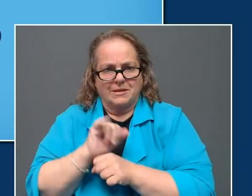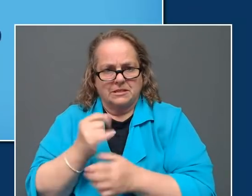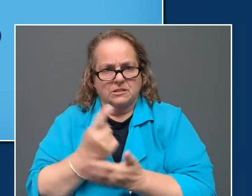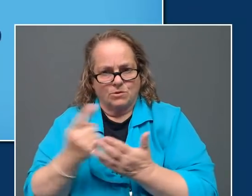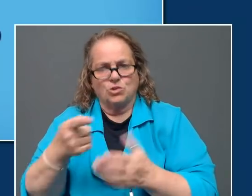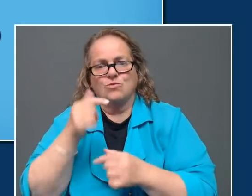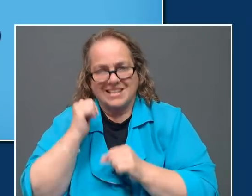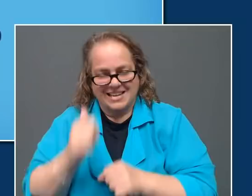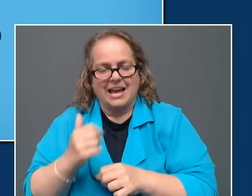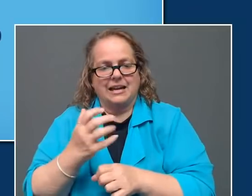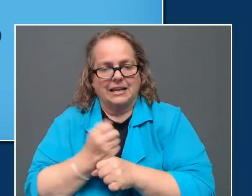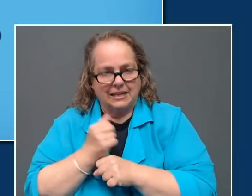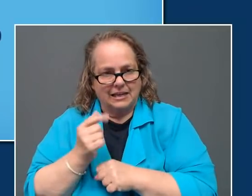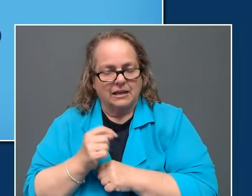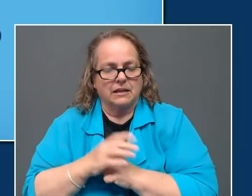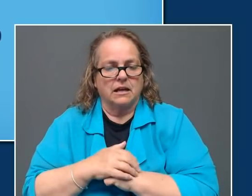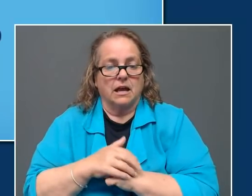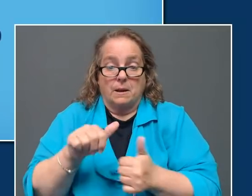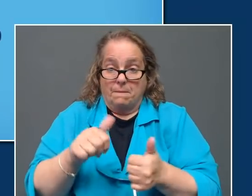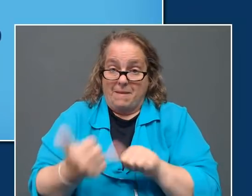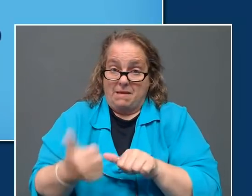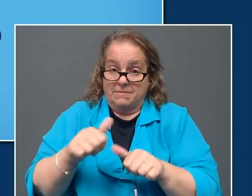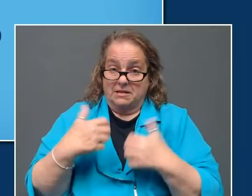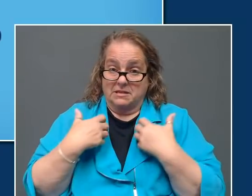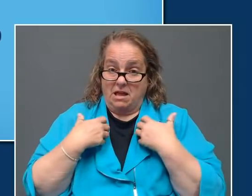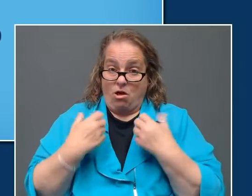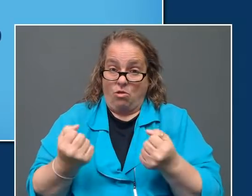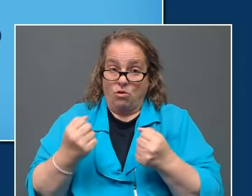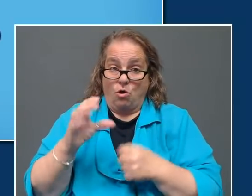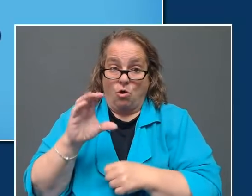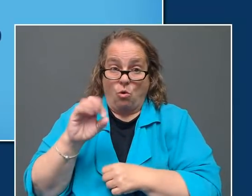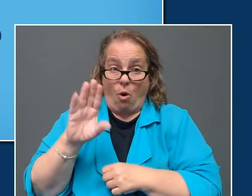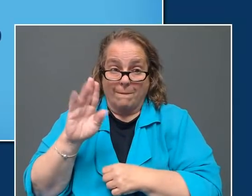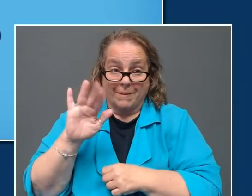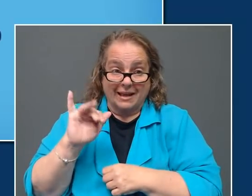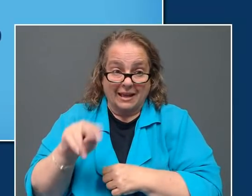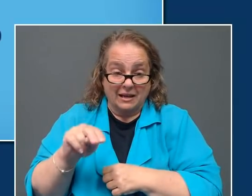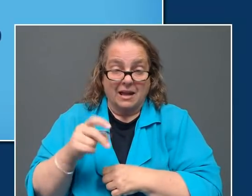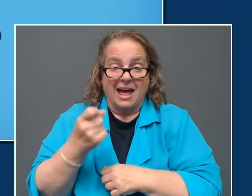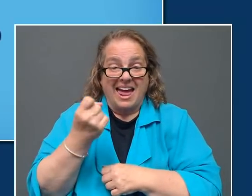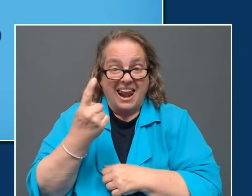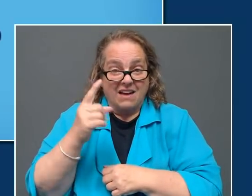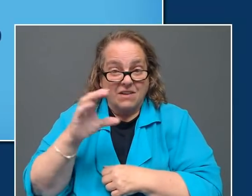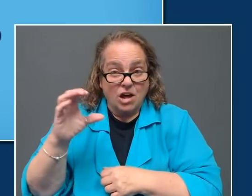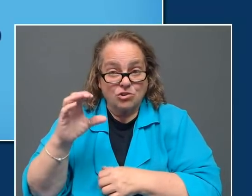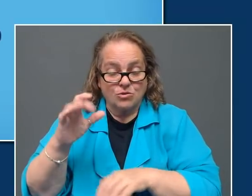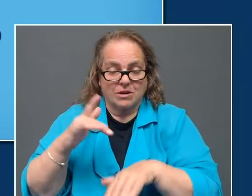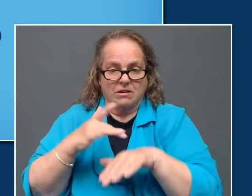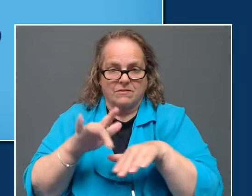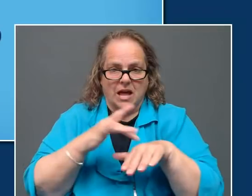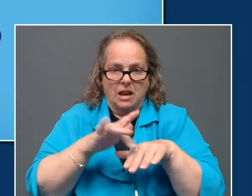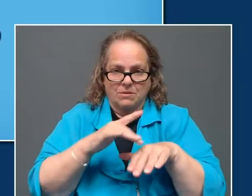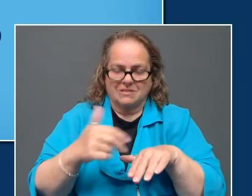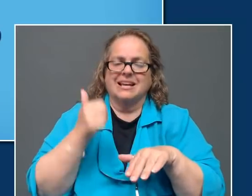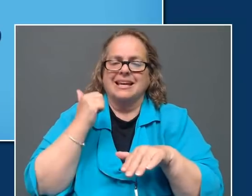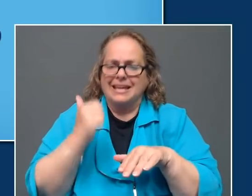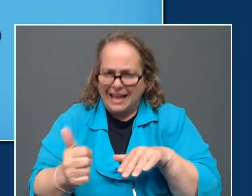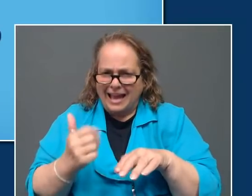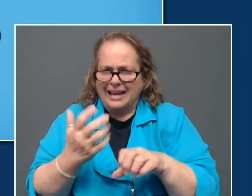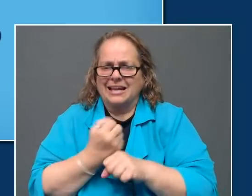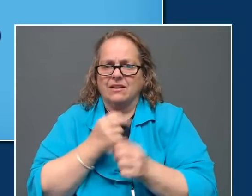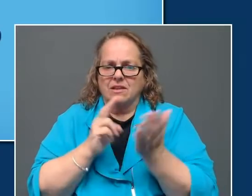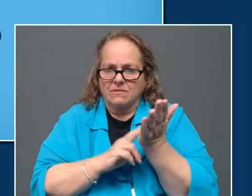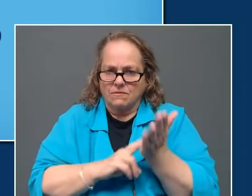scheduled. Baptist Health Corbin in Whitley County, 1,100. We can get so many folks in Whitley County and the